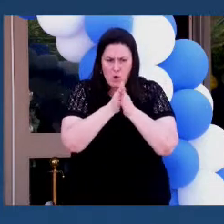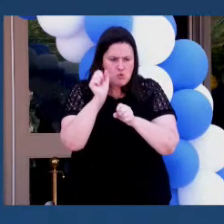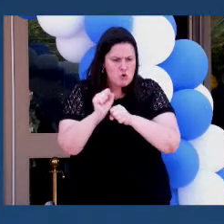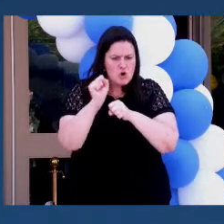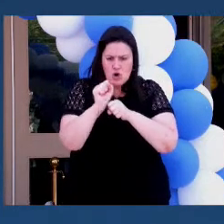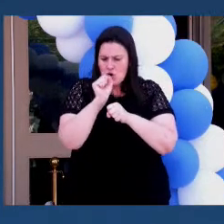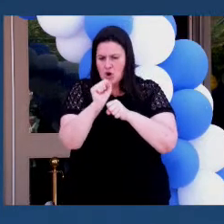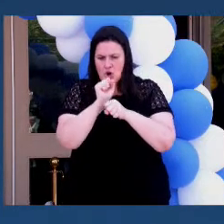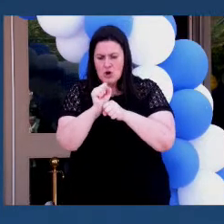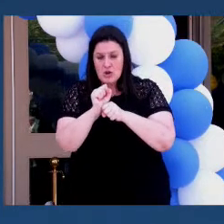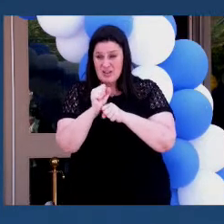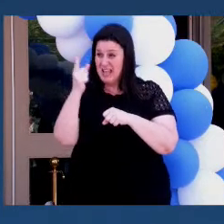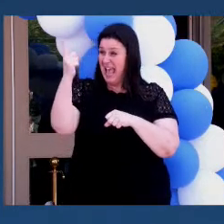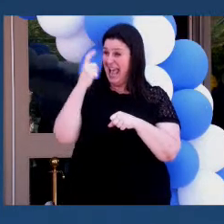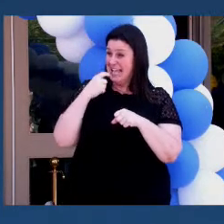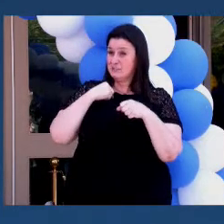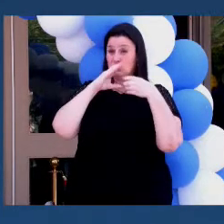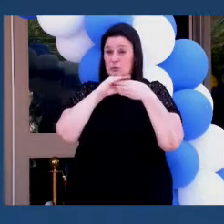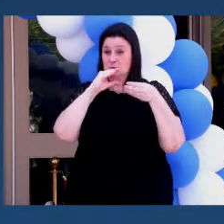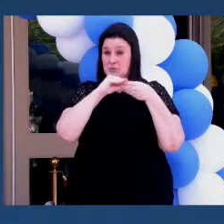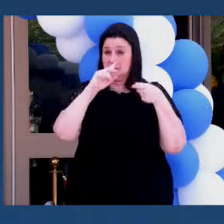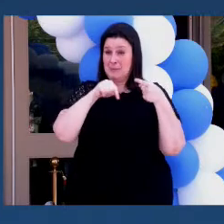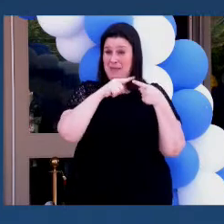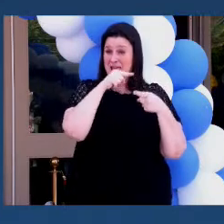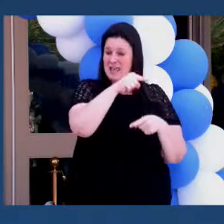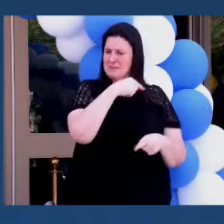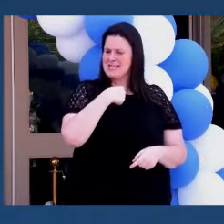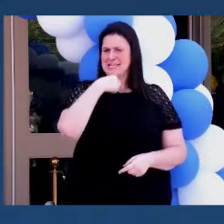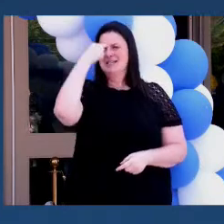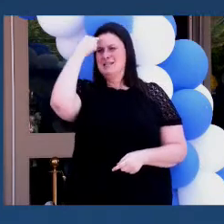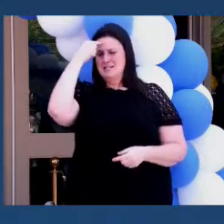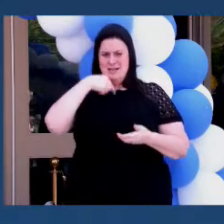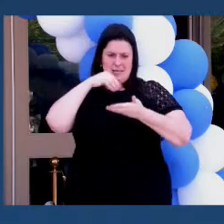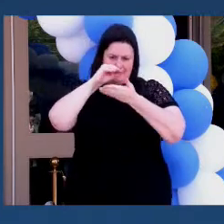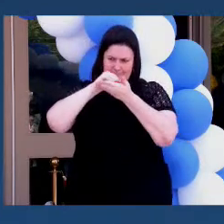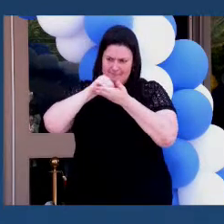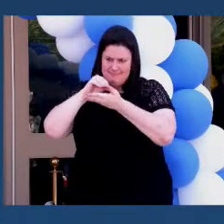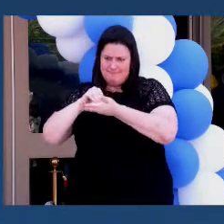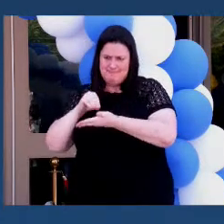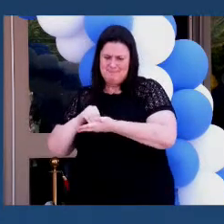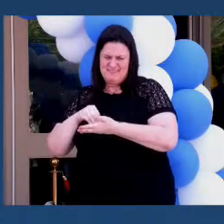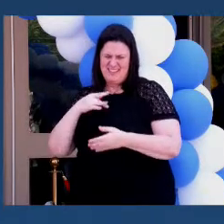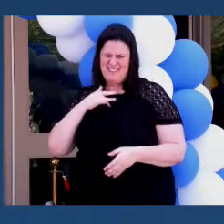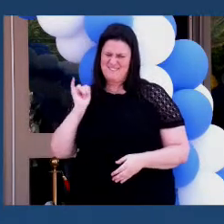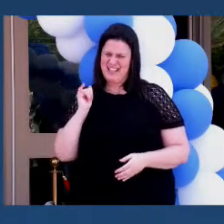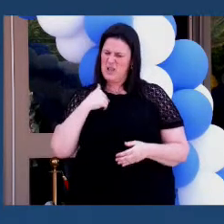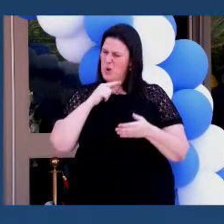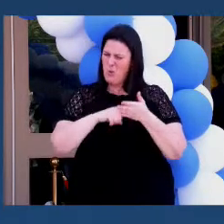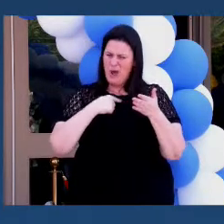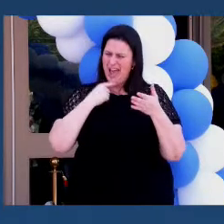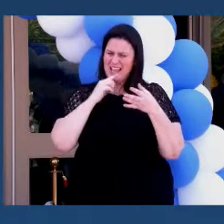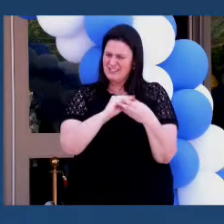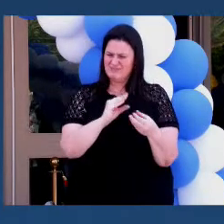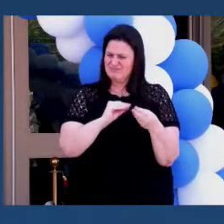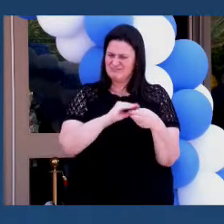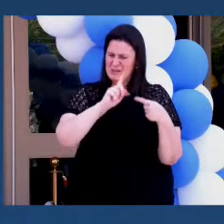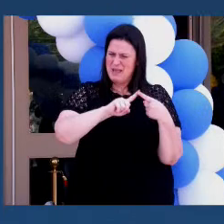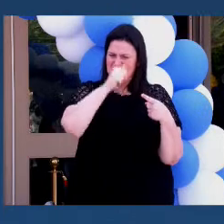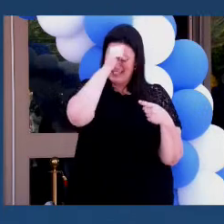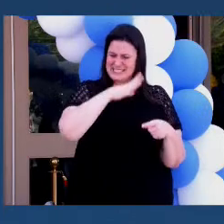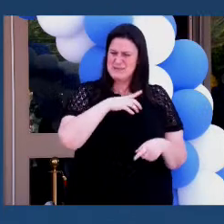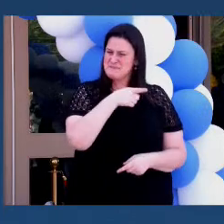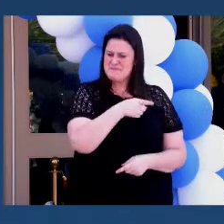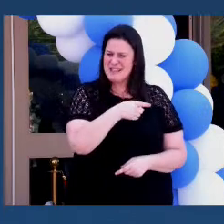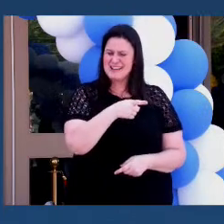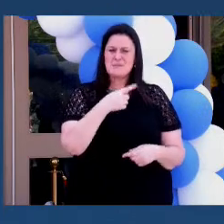So when I was asked to say a few words, I started writing some things down, but I just thought, like, what can I really say about this man, this giant,